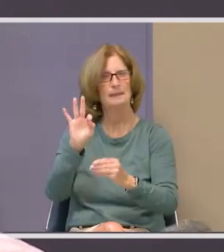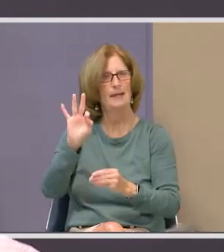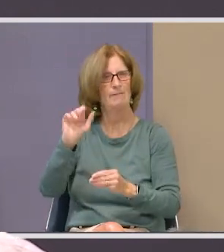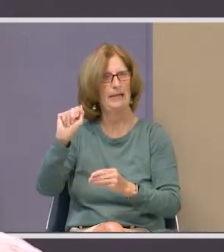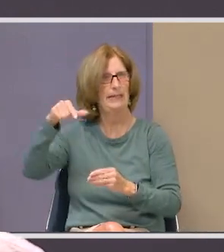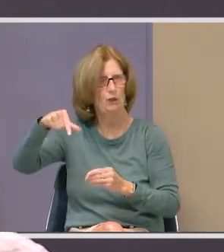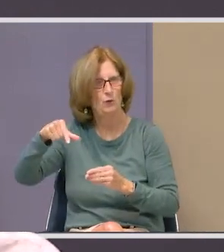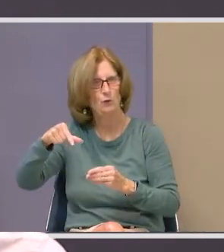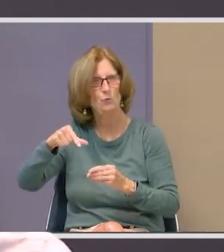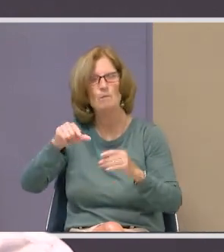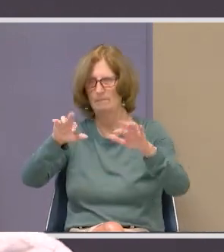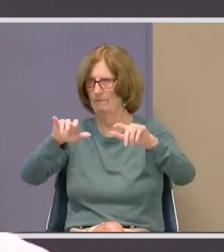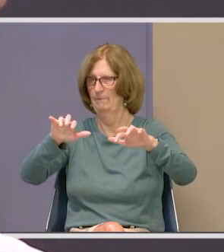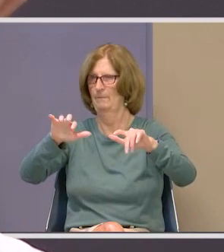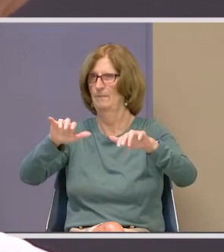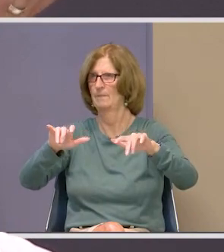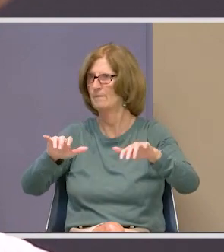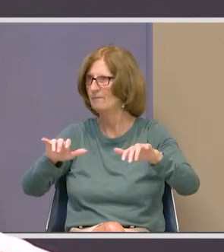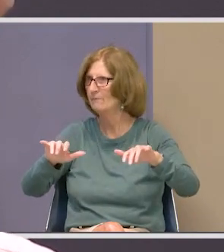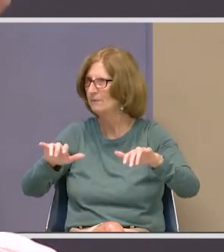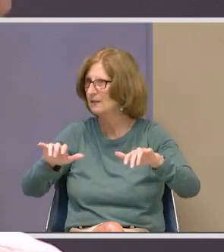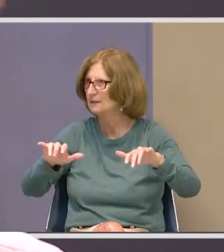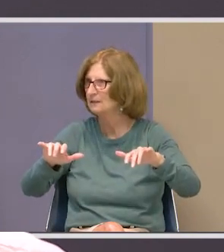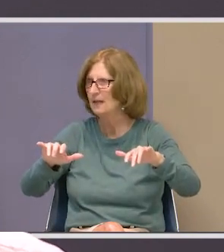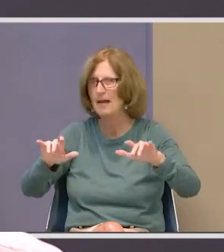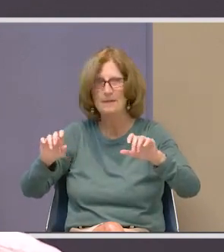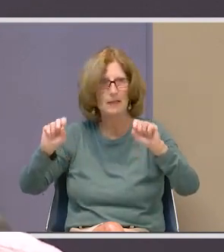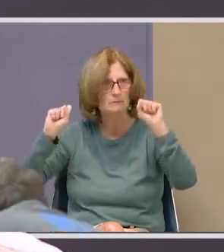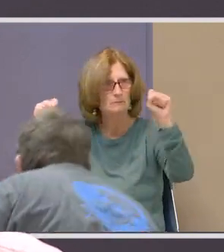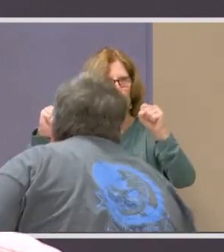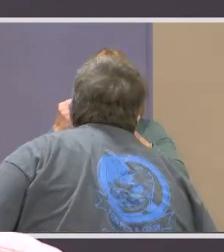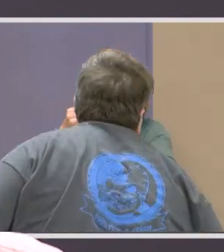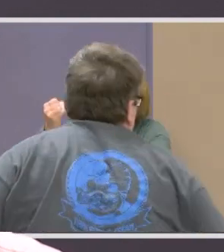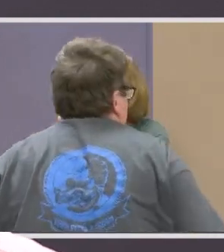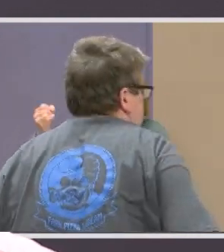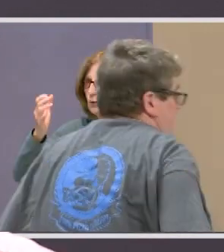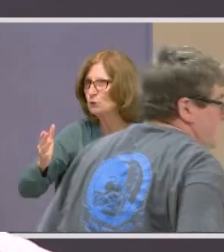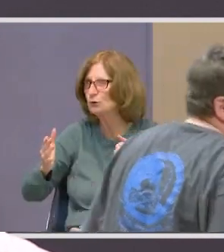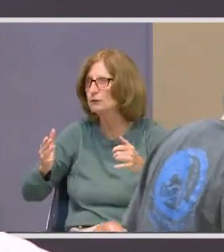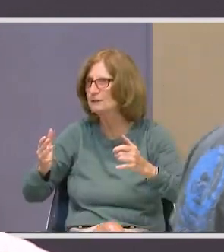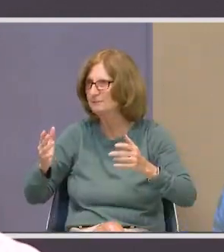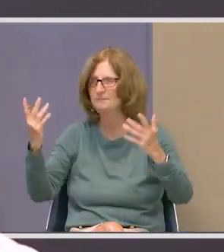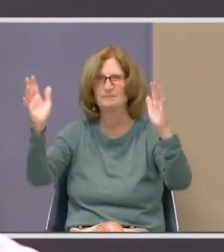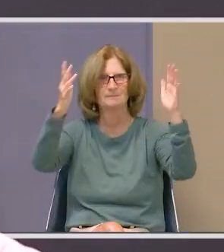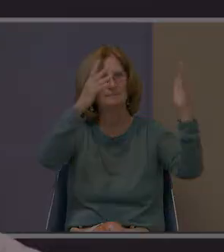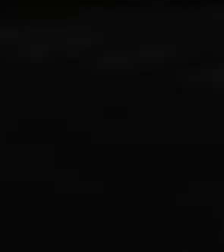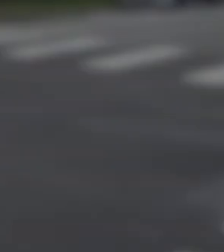And yeah, with that, I guess go Steelers.